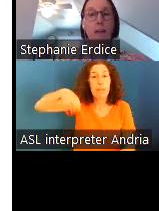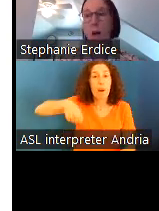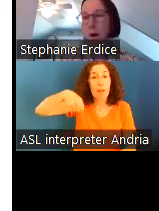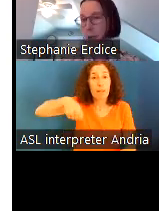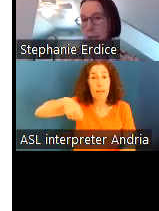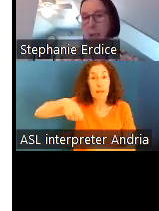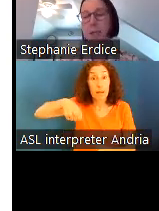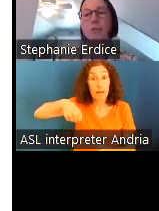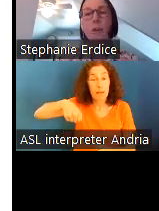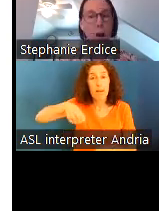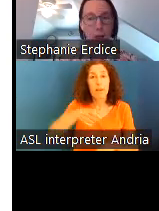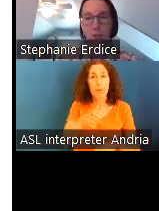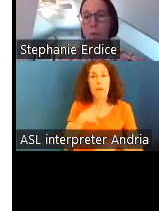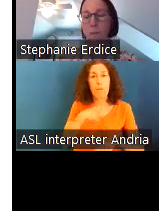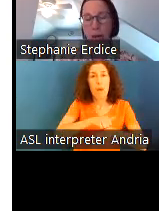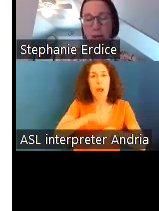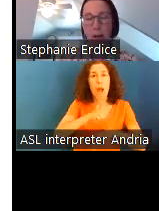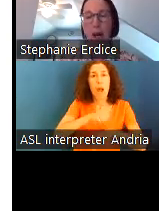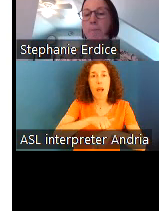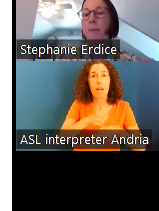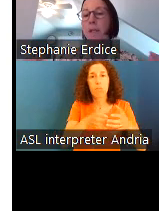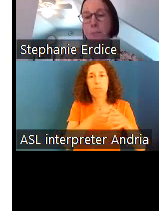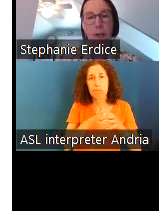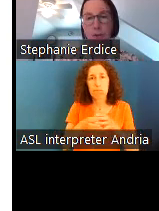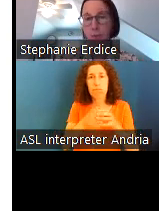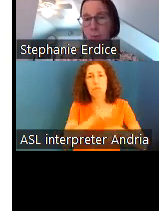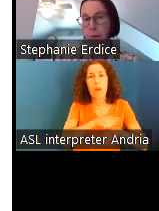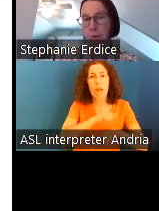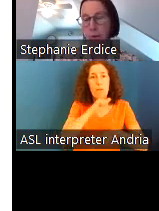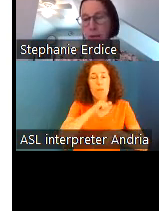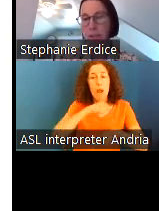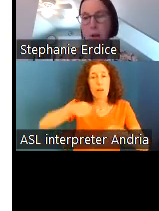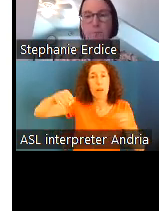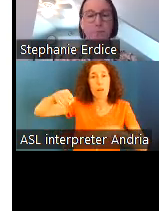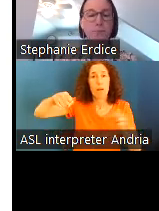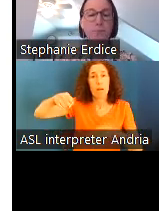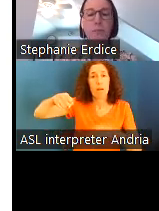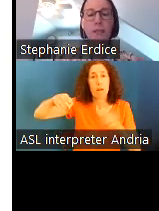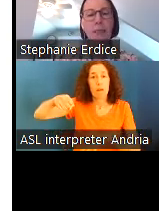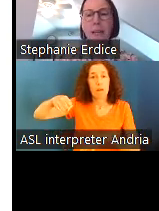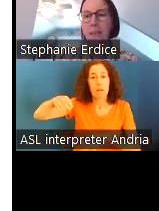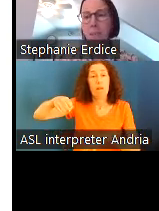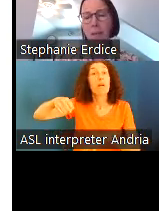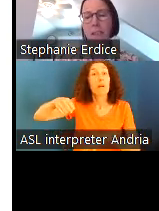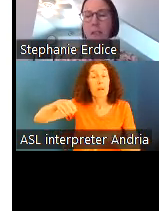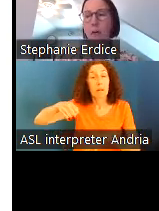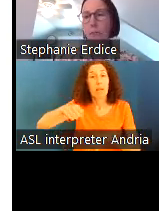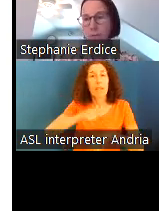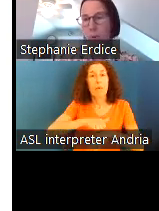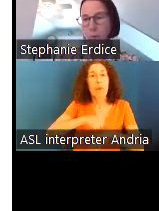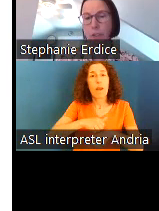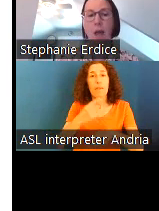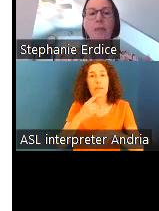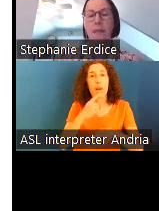are like laws. Like these are the laws we abide by to make sure that we're working with clients well. And then I think about these